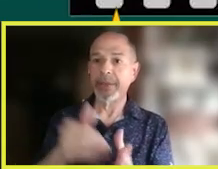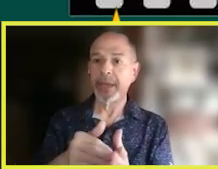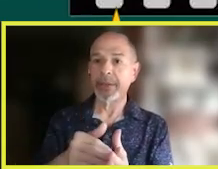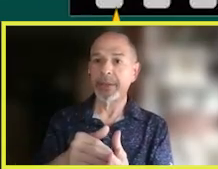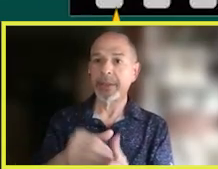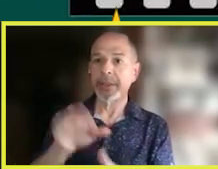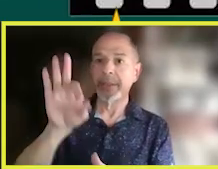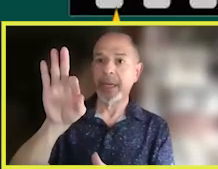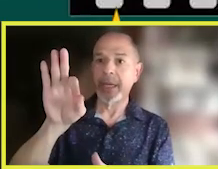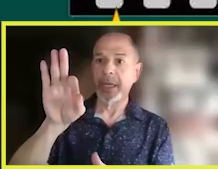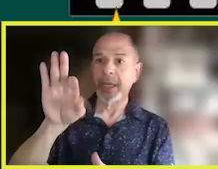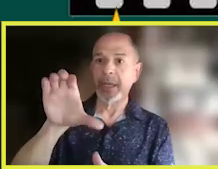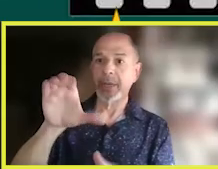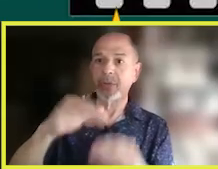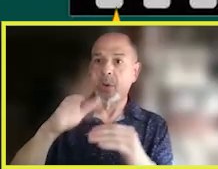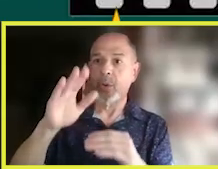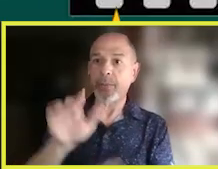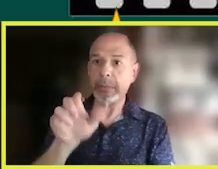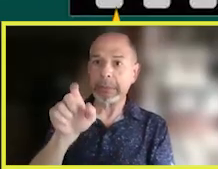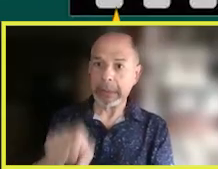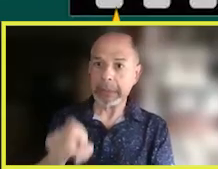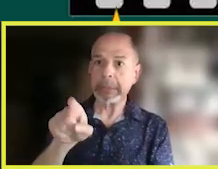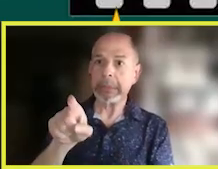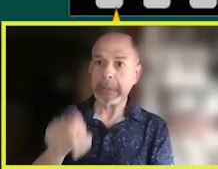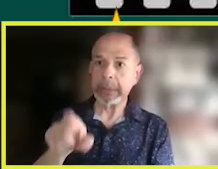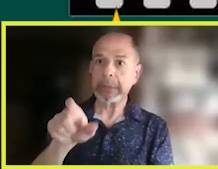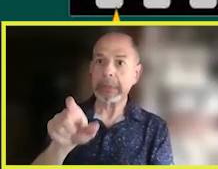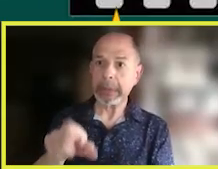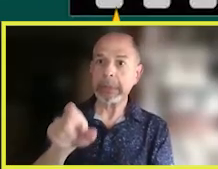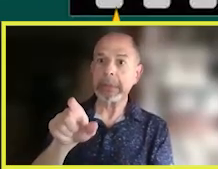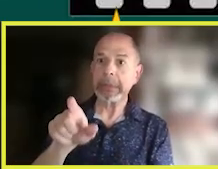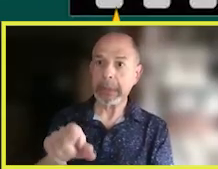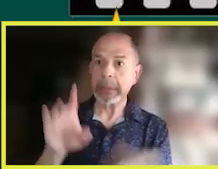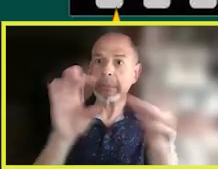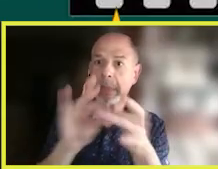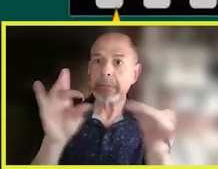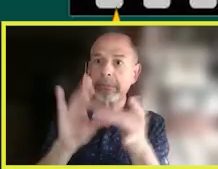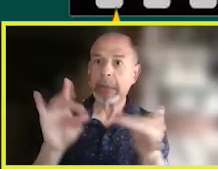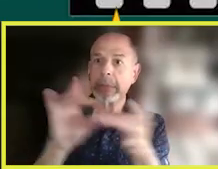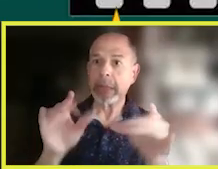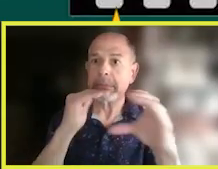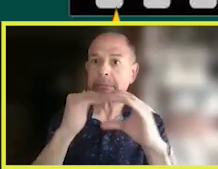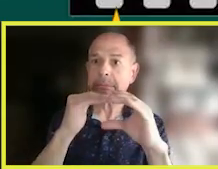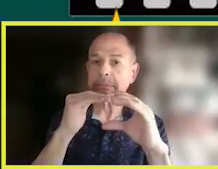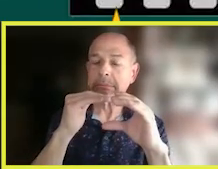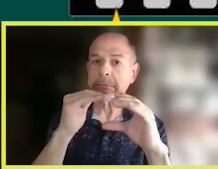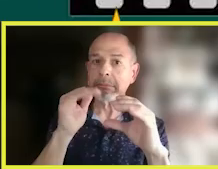39,923 clicks. That's a lot of people clicking a lot of messages. So we thank you for that.